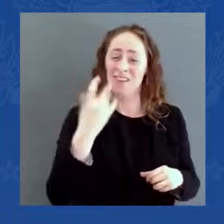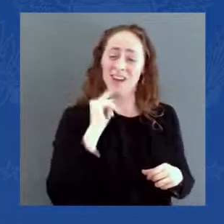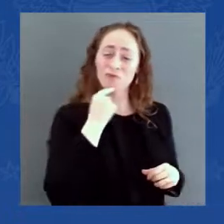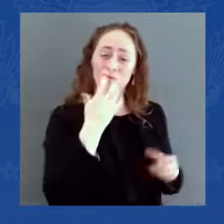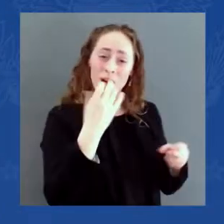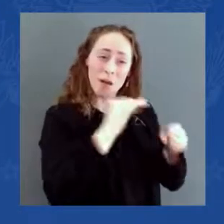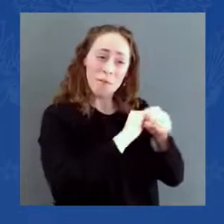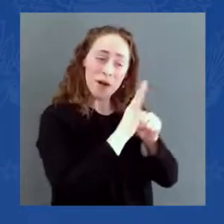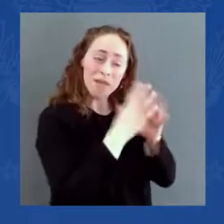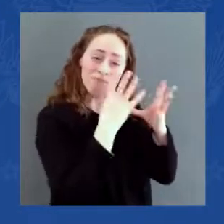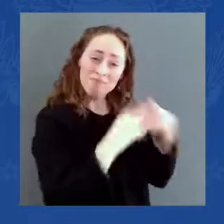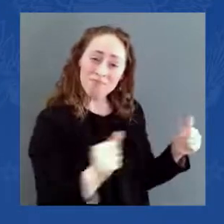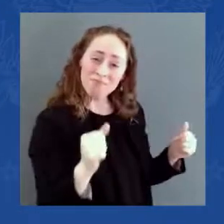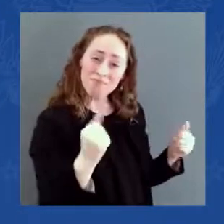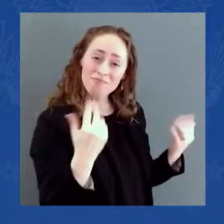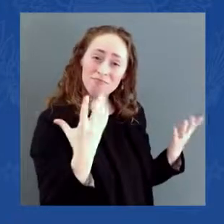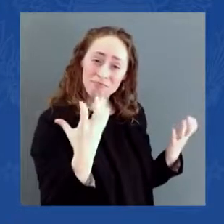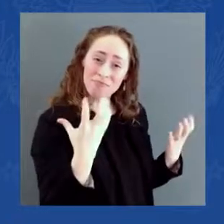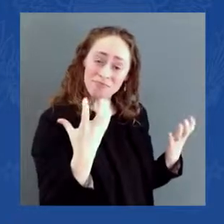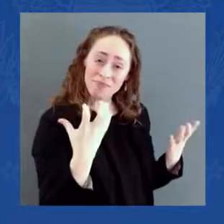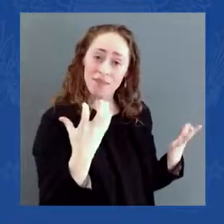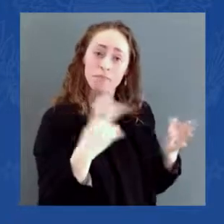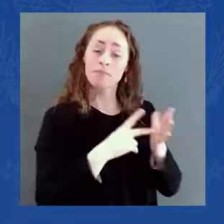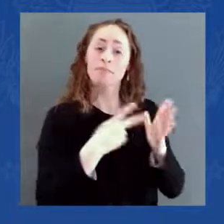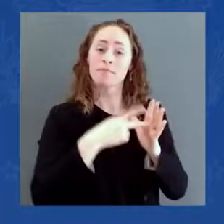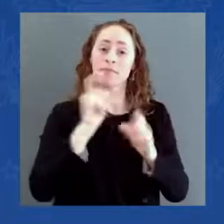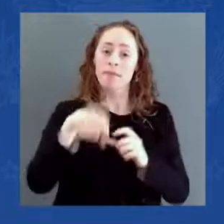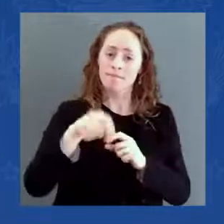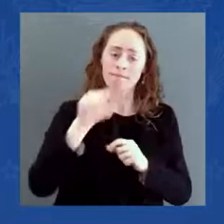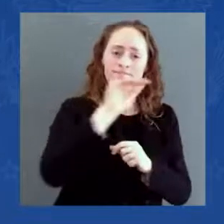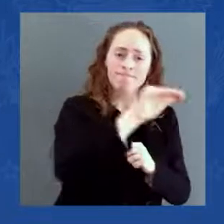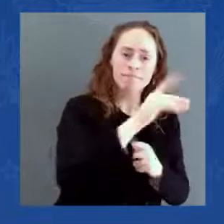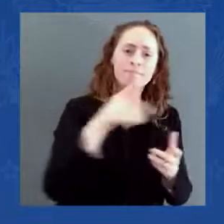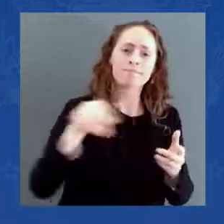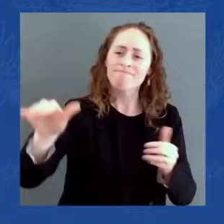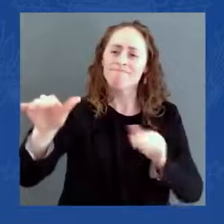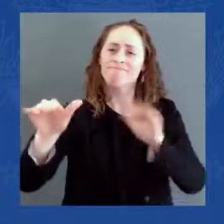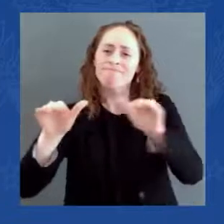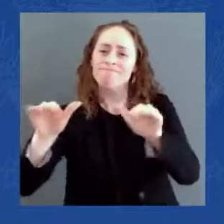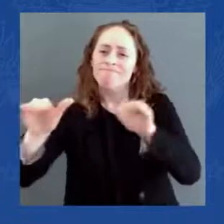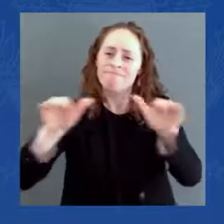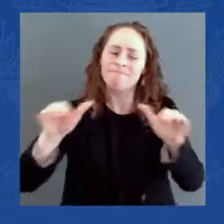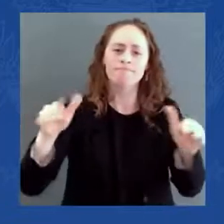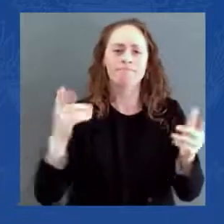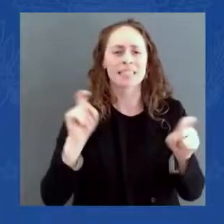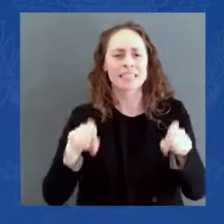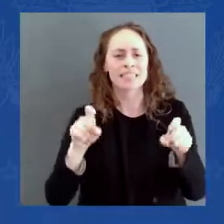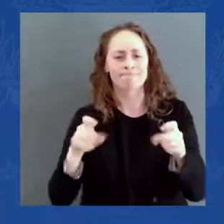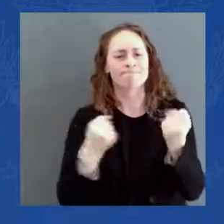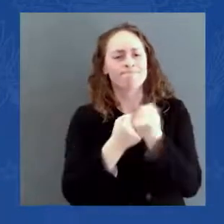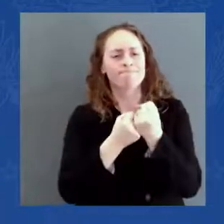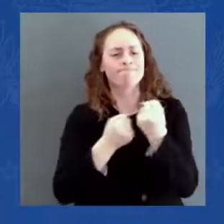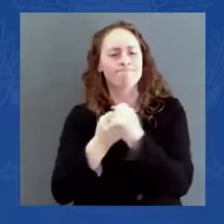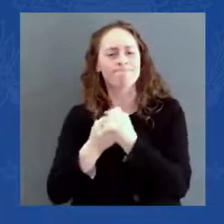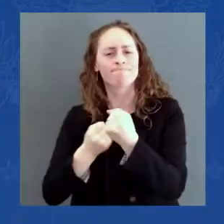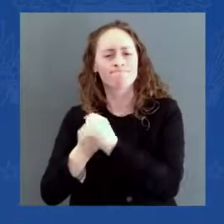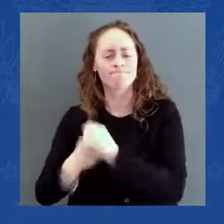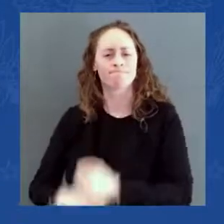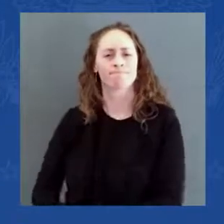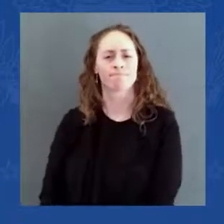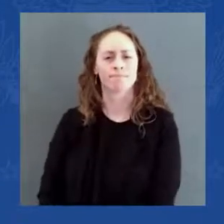America has, in my view, continues to lead in that effort. We've shipped for free more vaccines around the